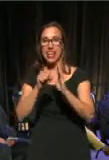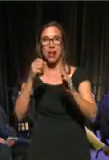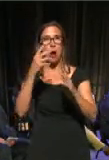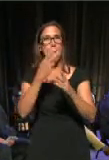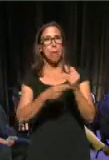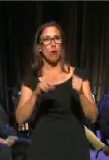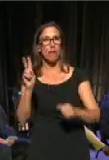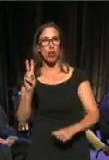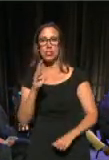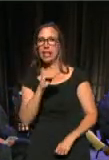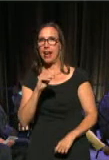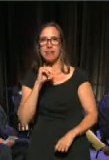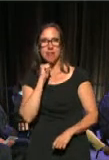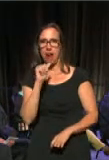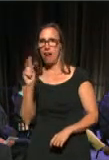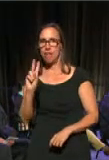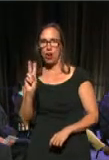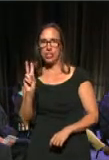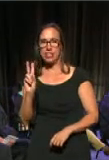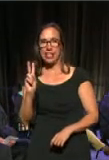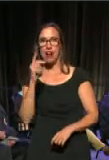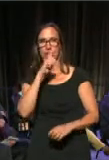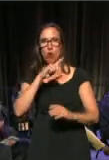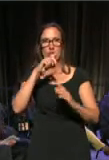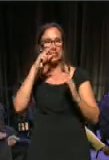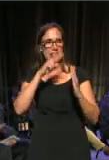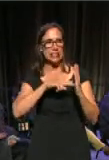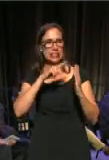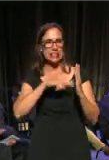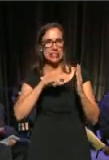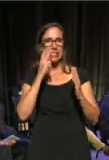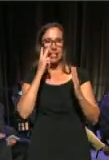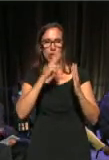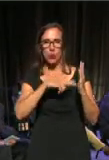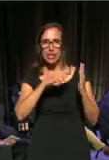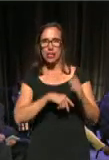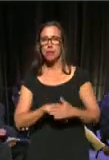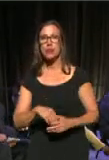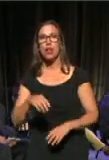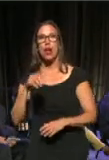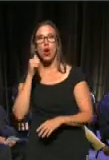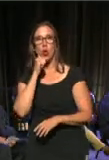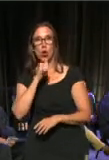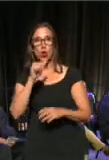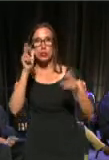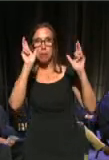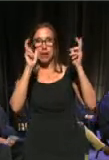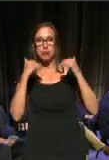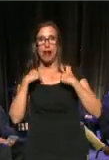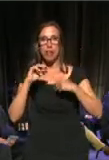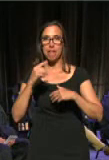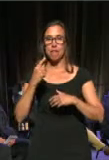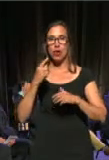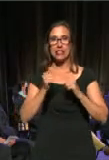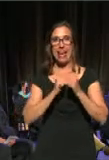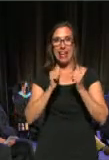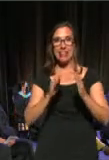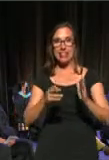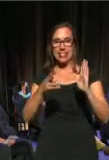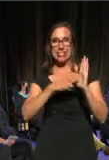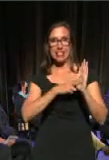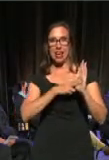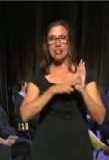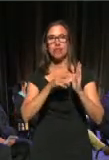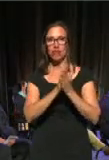and non-varsity earned Division I in sight reading. Girls basketball had our first student athlete signed to